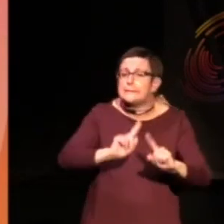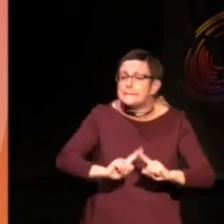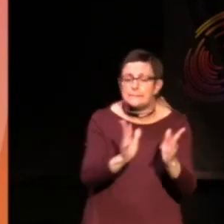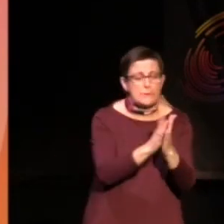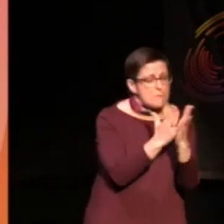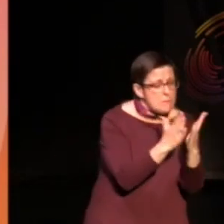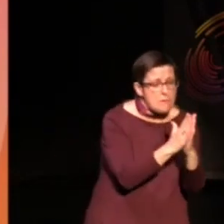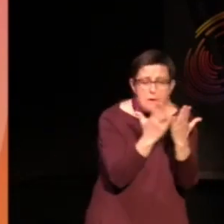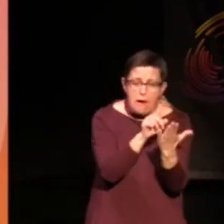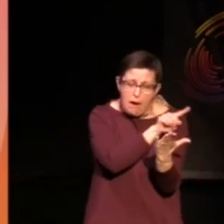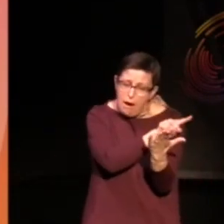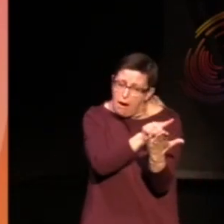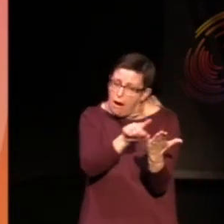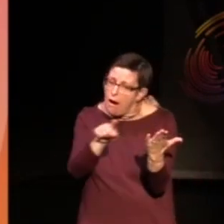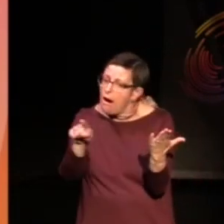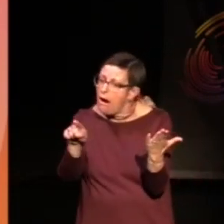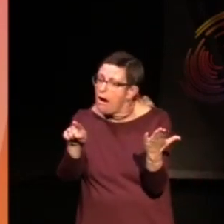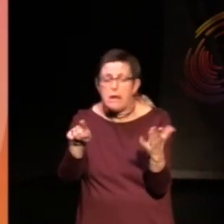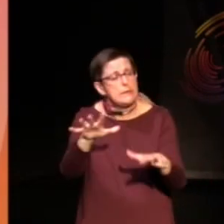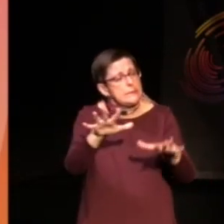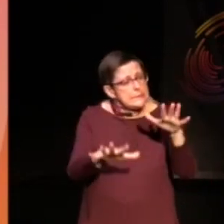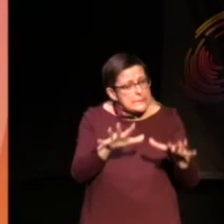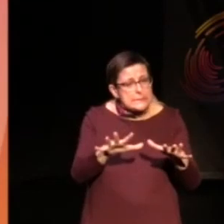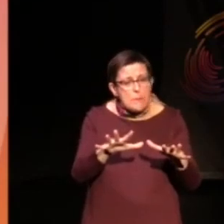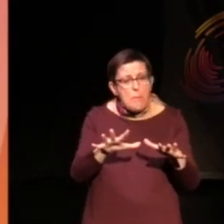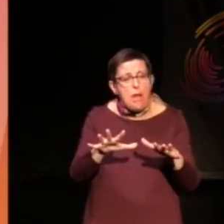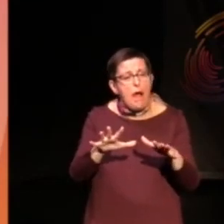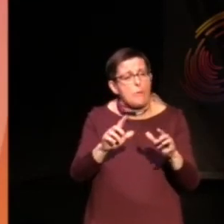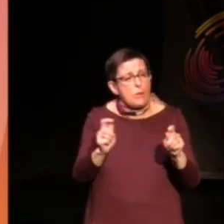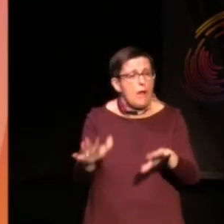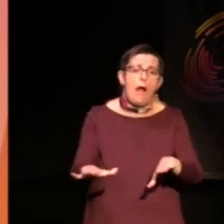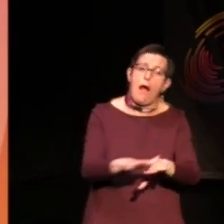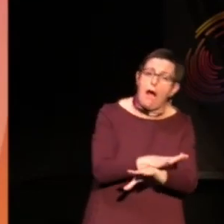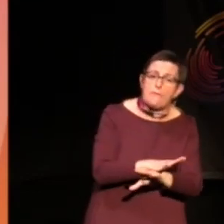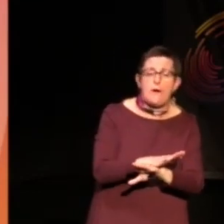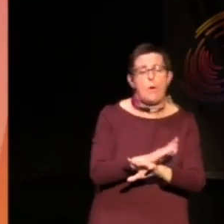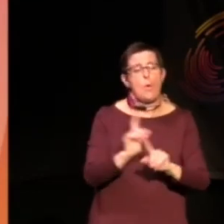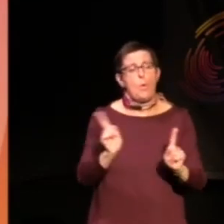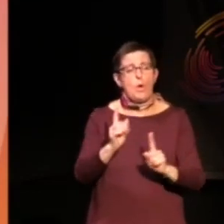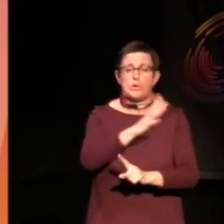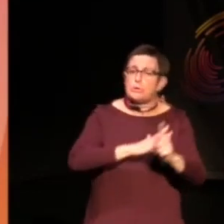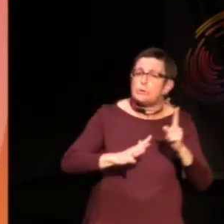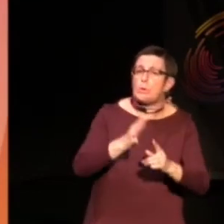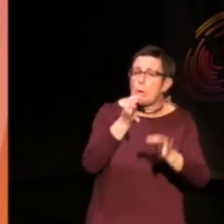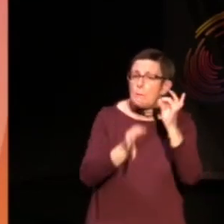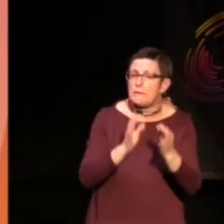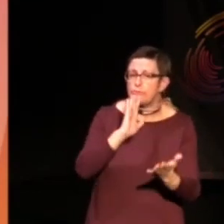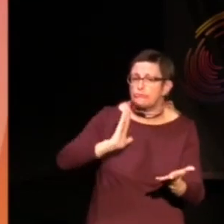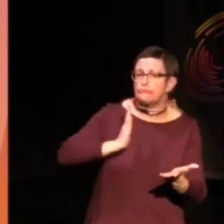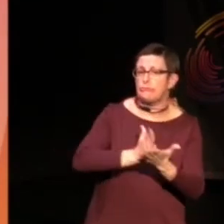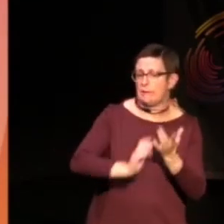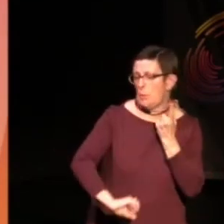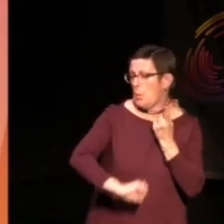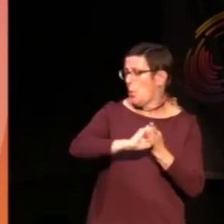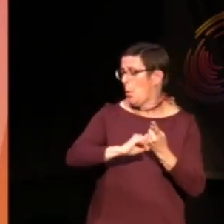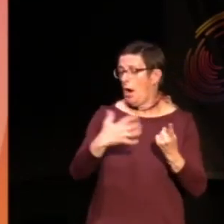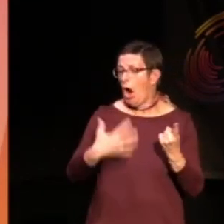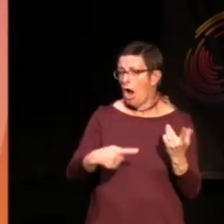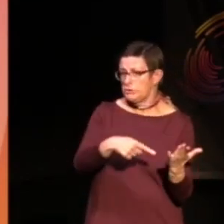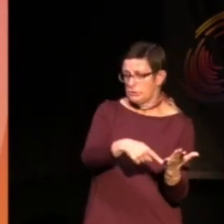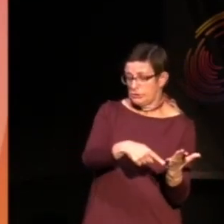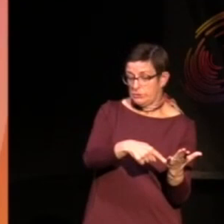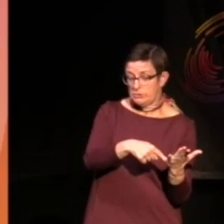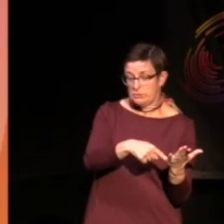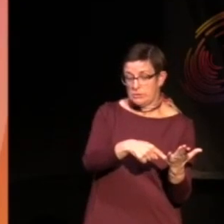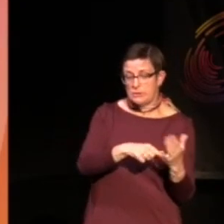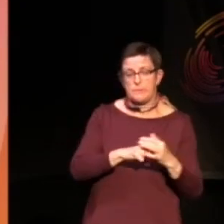saw as the harsh socio-political realities. A fantasy story which took place in a